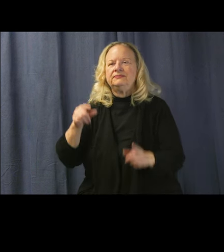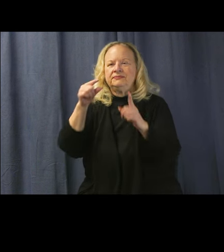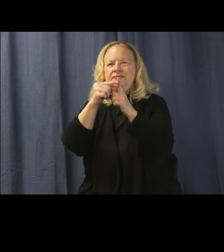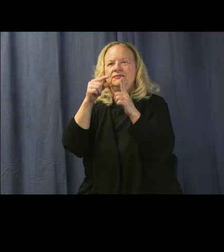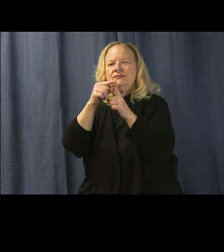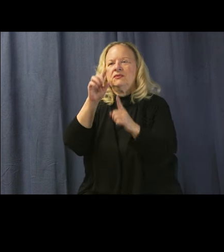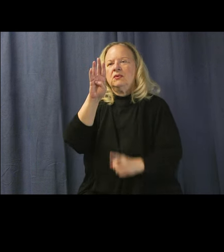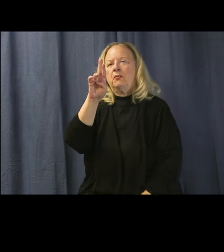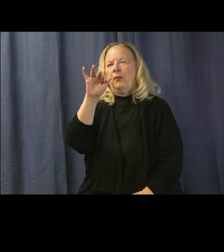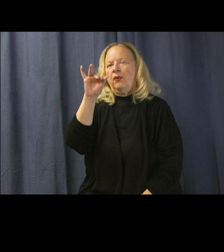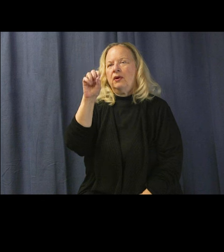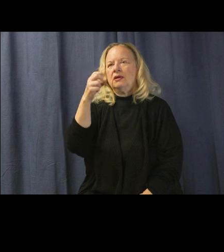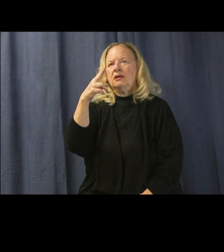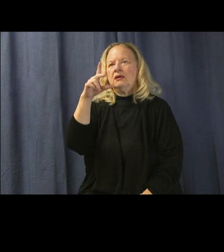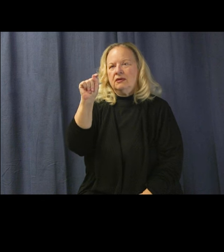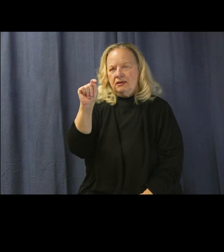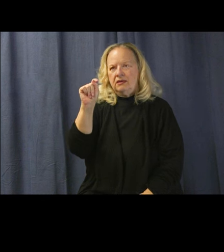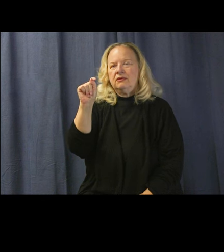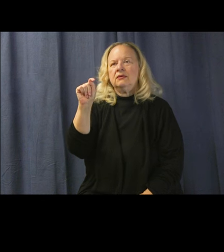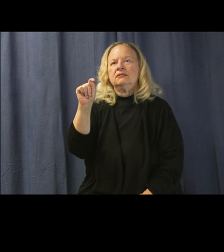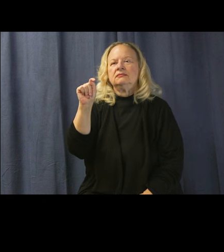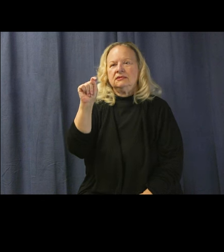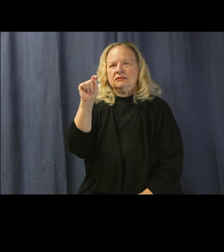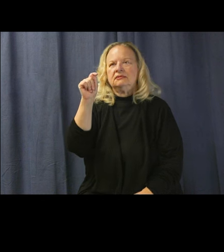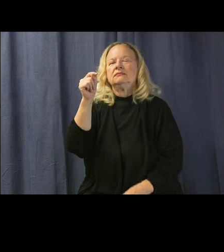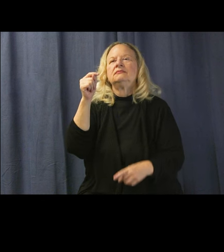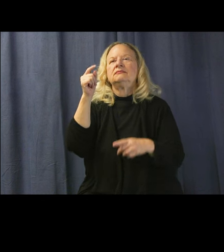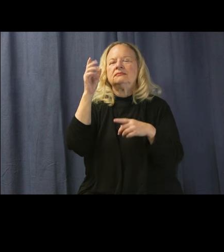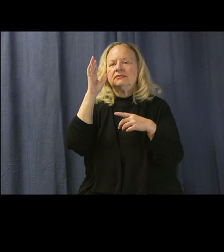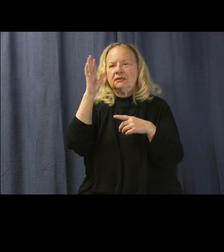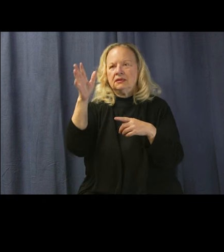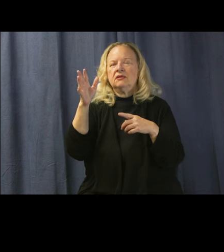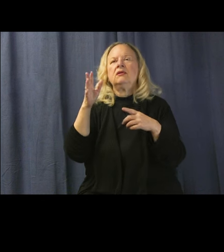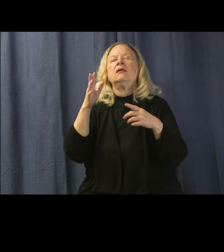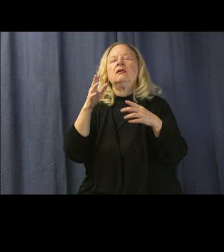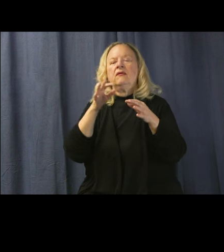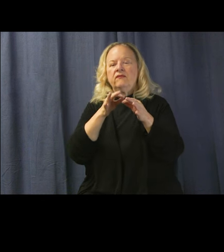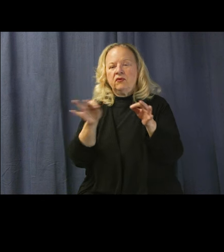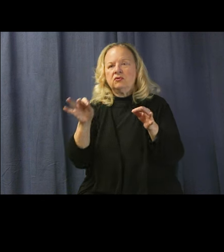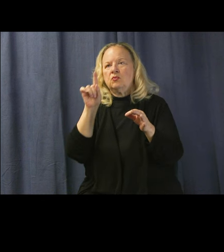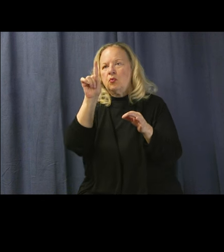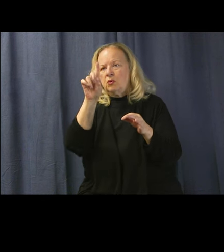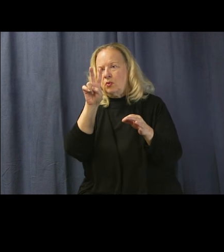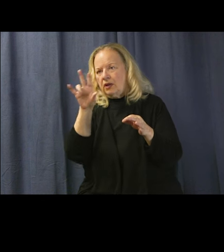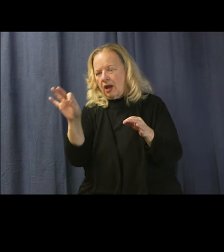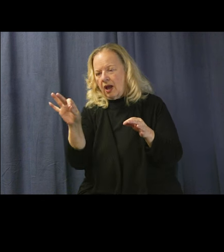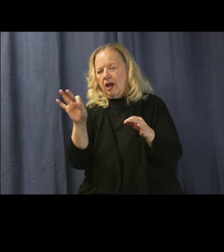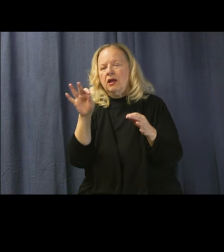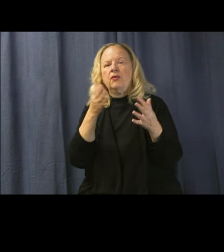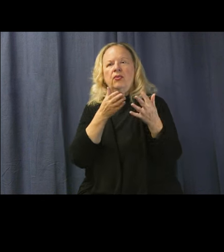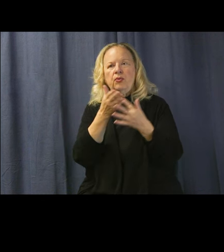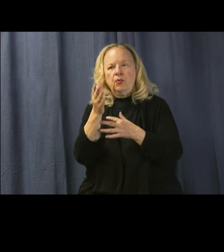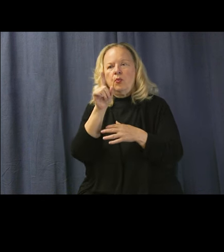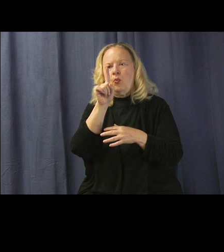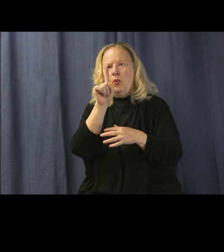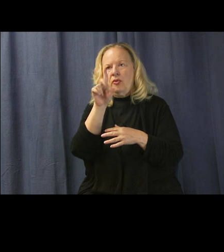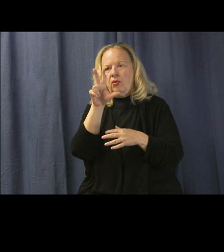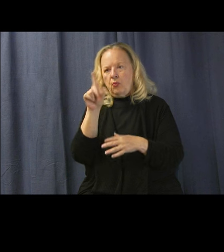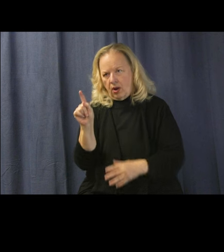Bereshit. Listen to Psalms 119, verse 129 through